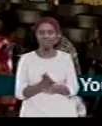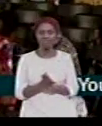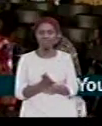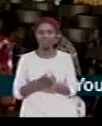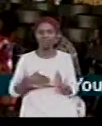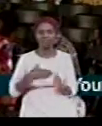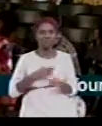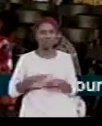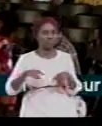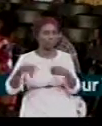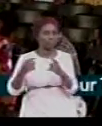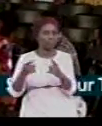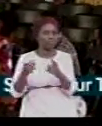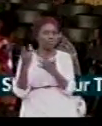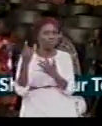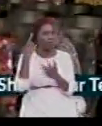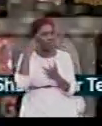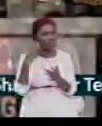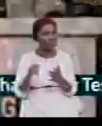the testimonies.